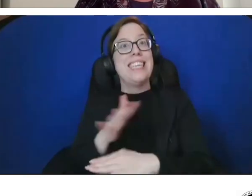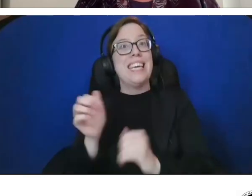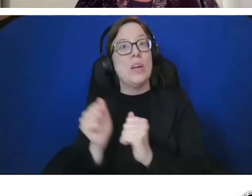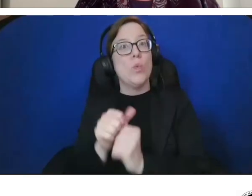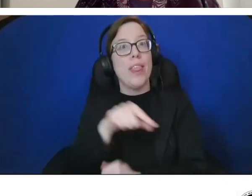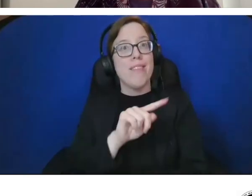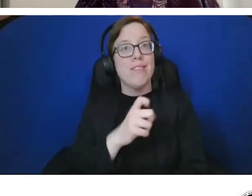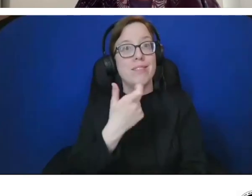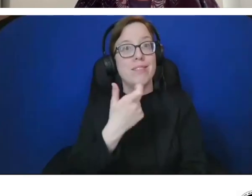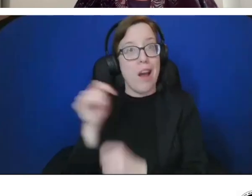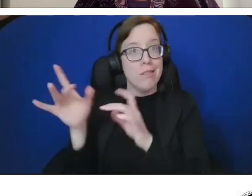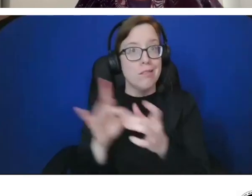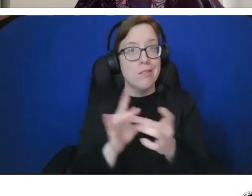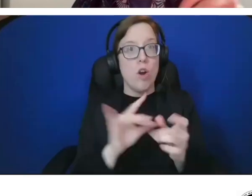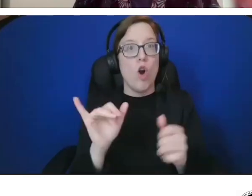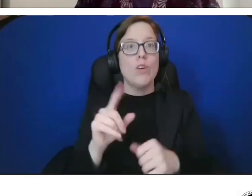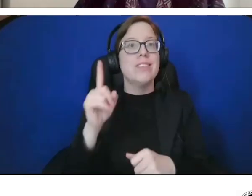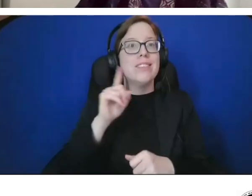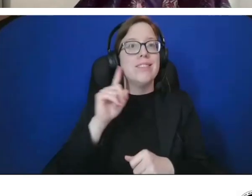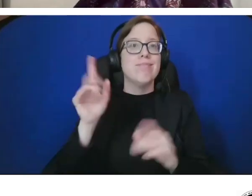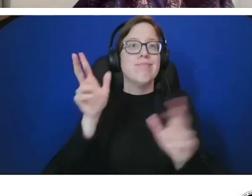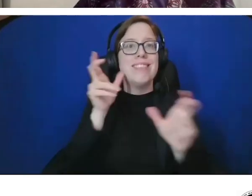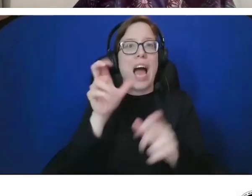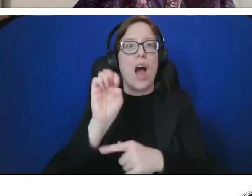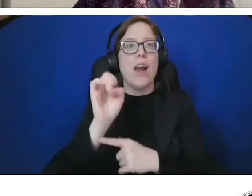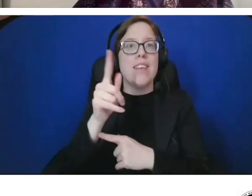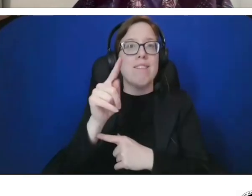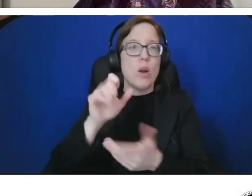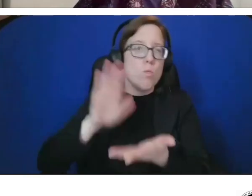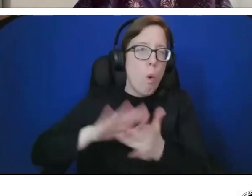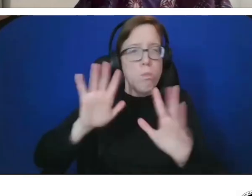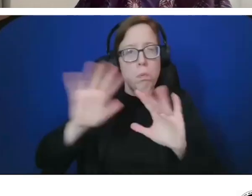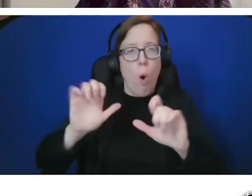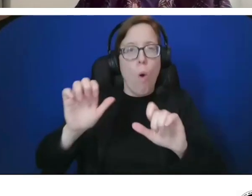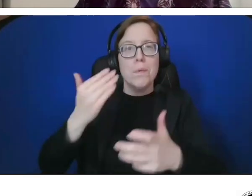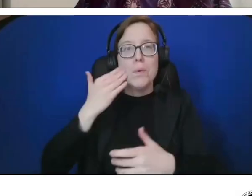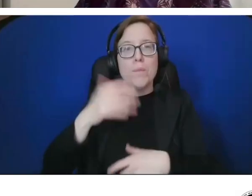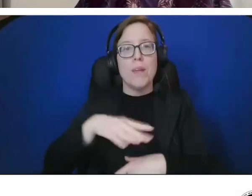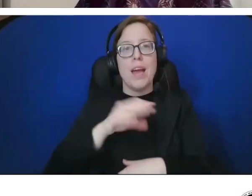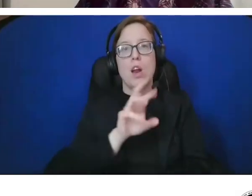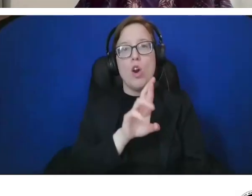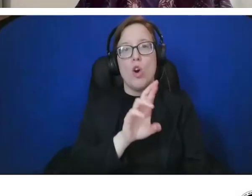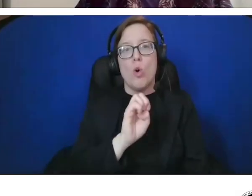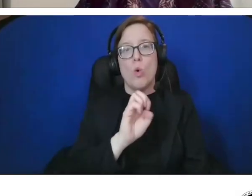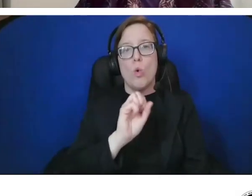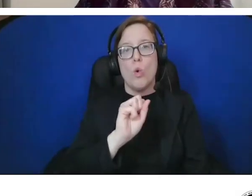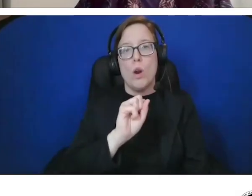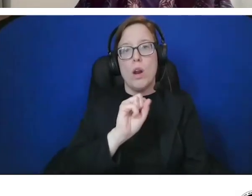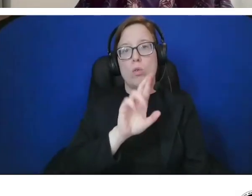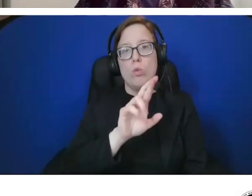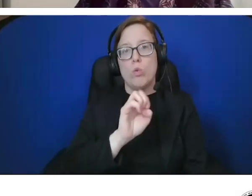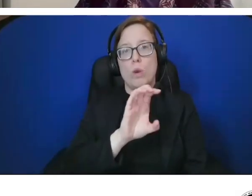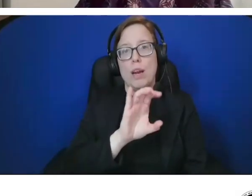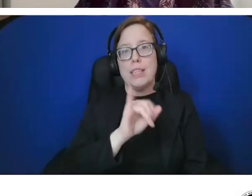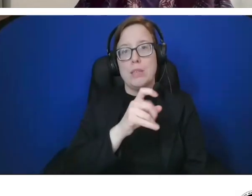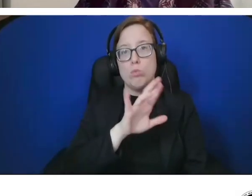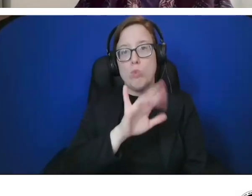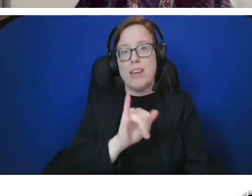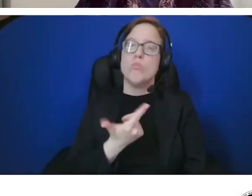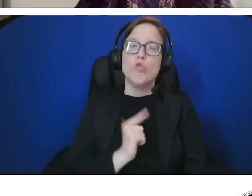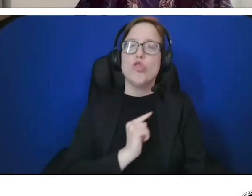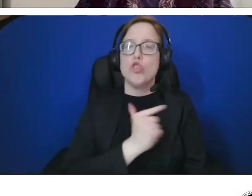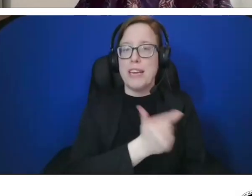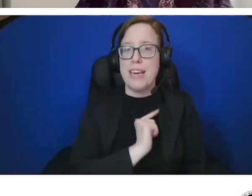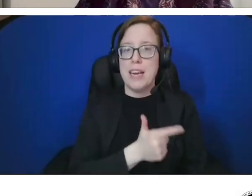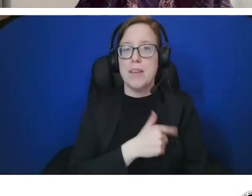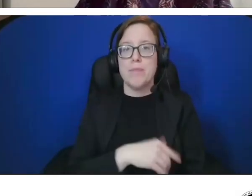with text, and also sound effects. And then, of course, reciprocity or turn taking. The second theme